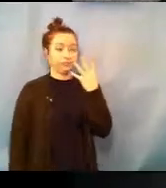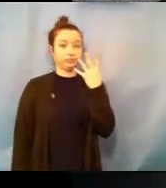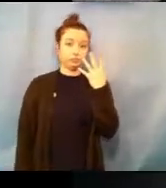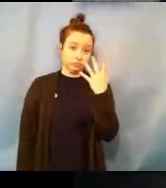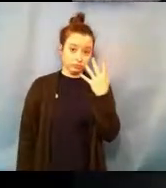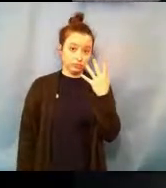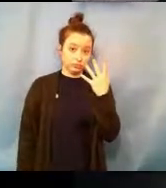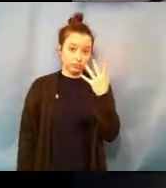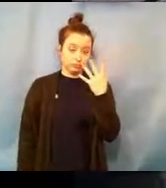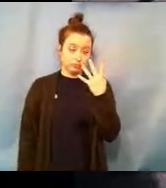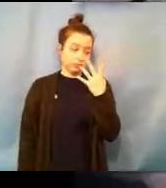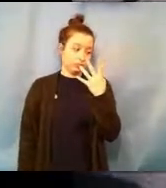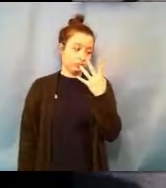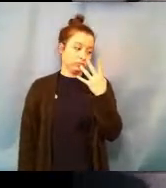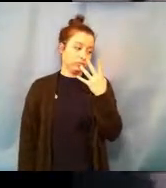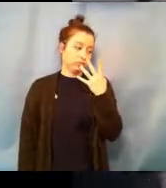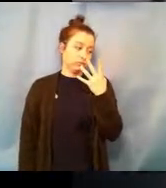4